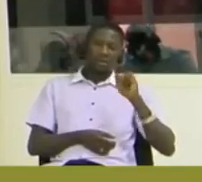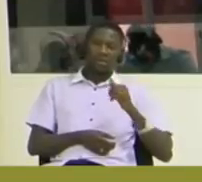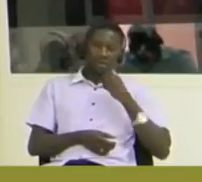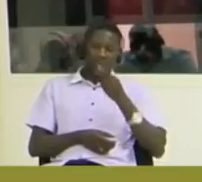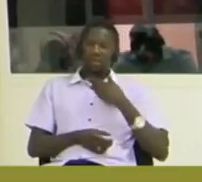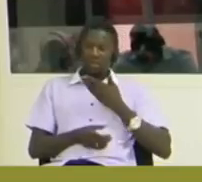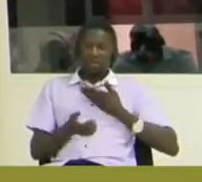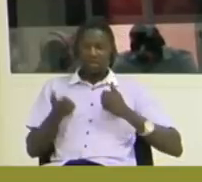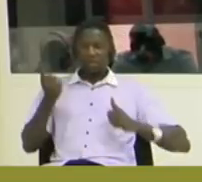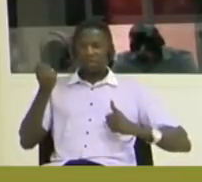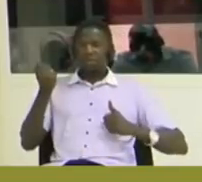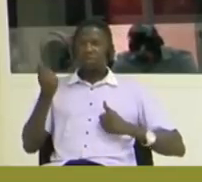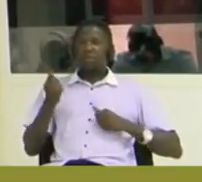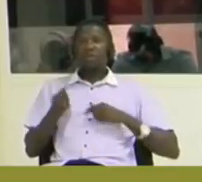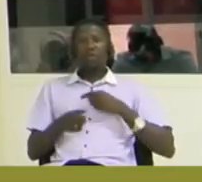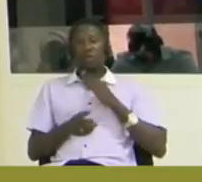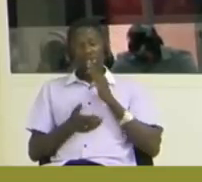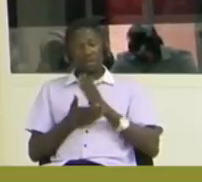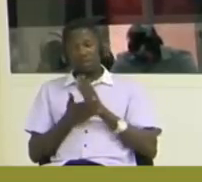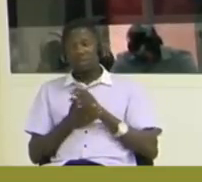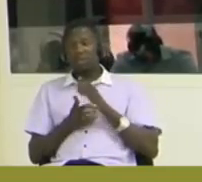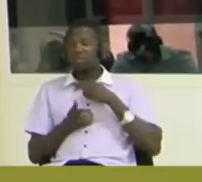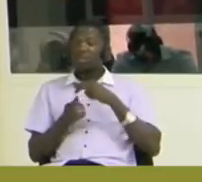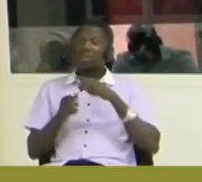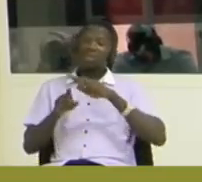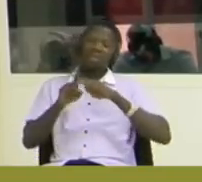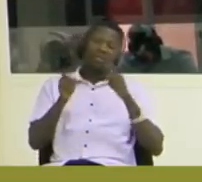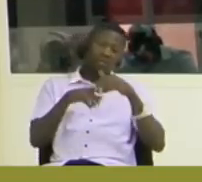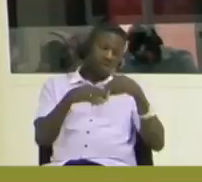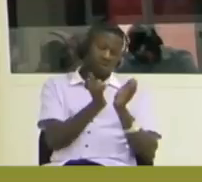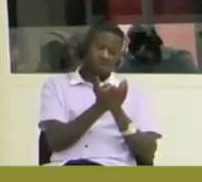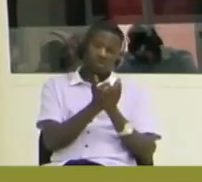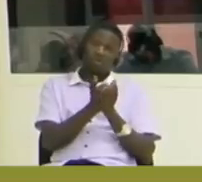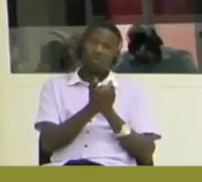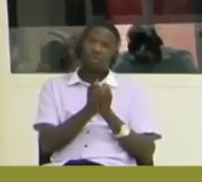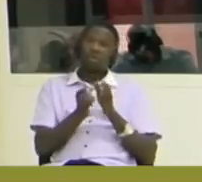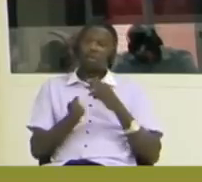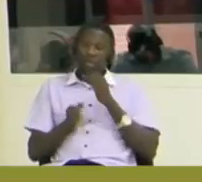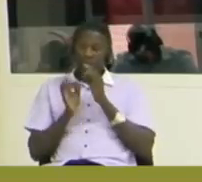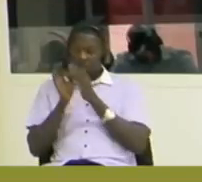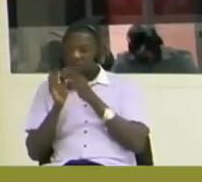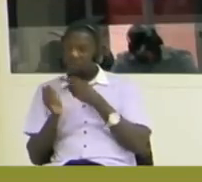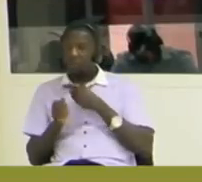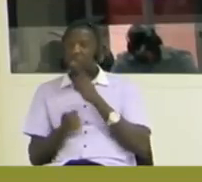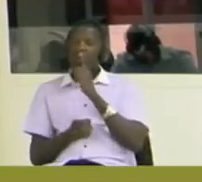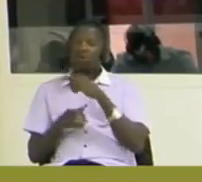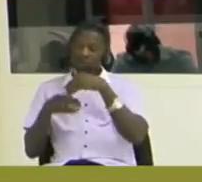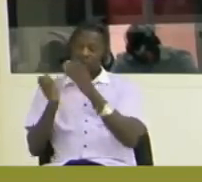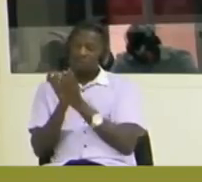other. I am telling you that one of the groups suggested they even went without weapons.